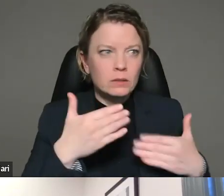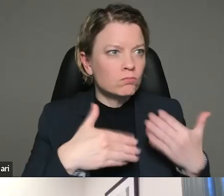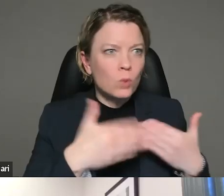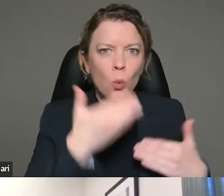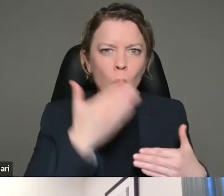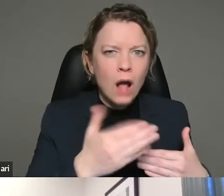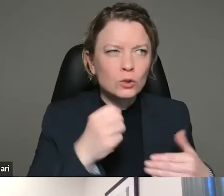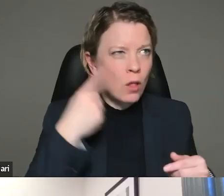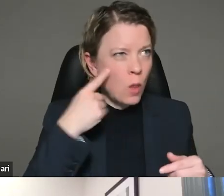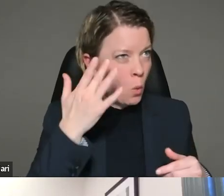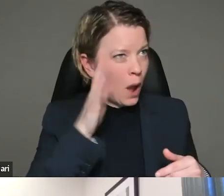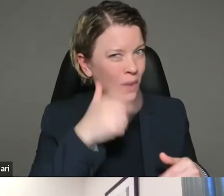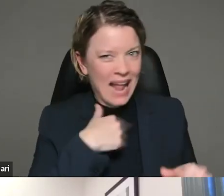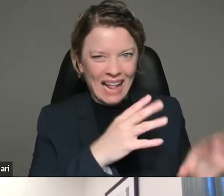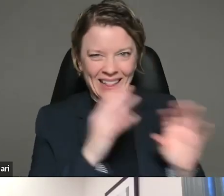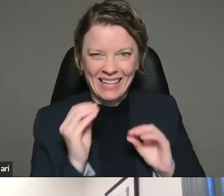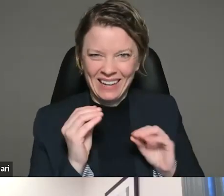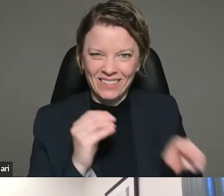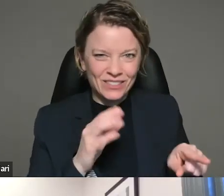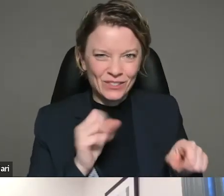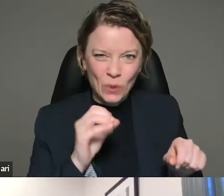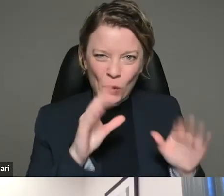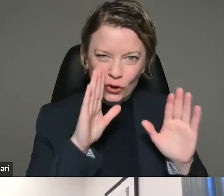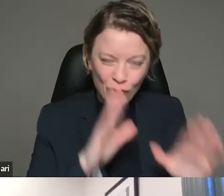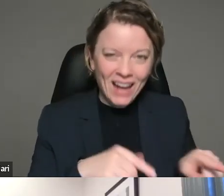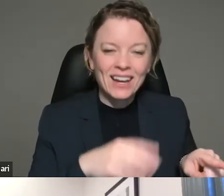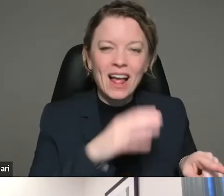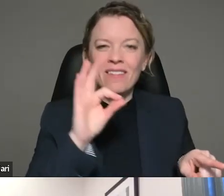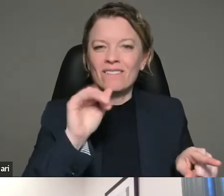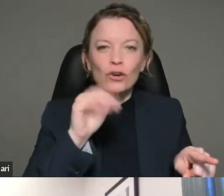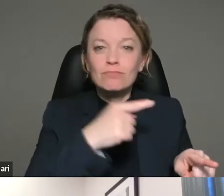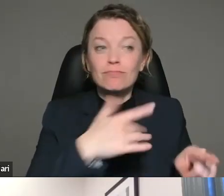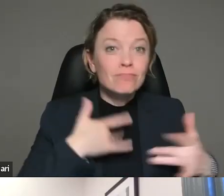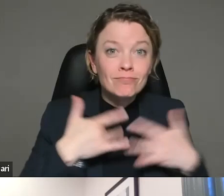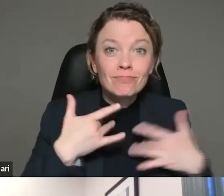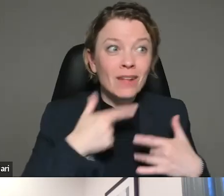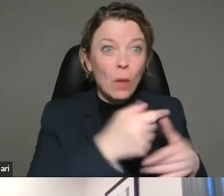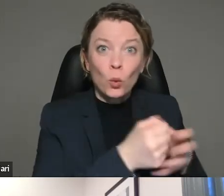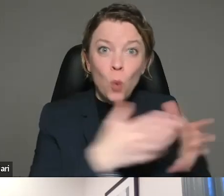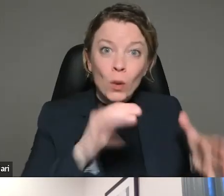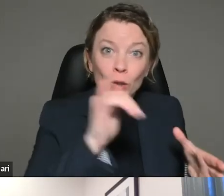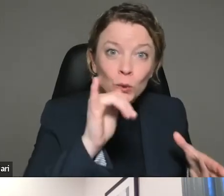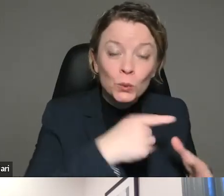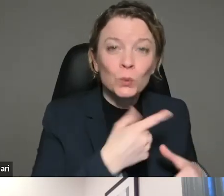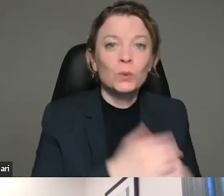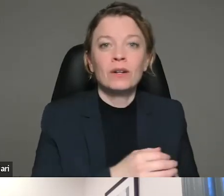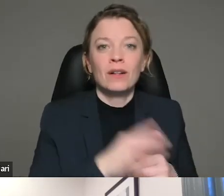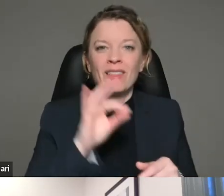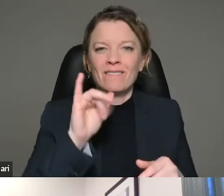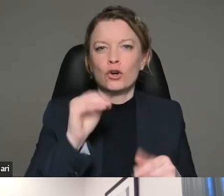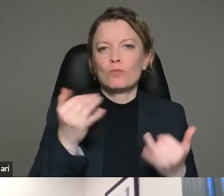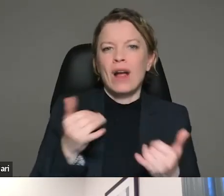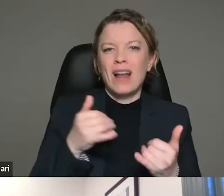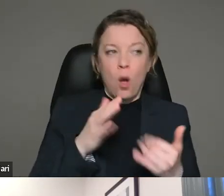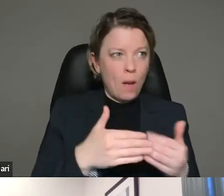thinking, well, why would I leave? This is so great. And the firm, it was exciting. The firm was growing. So, you know, the firm right now is